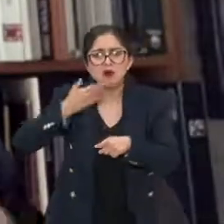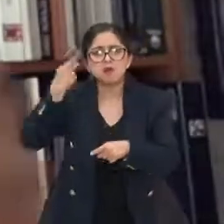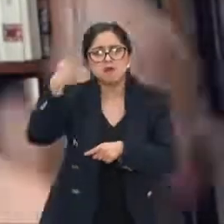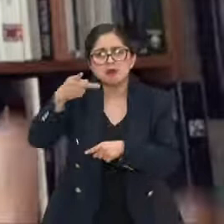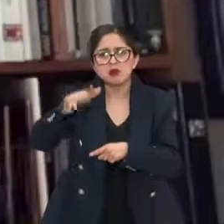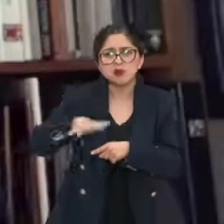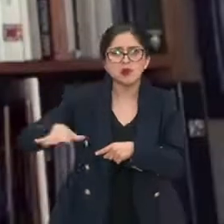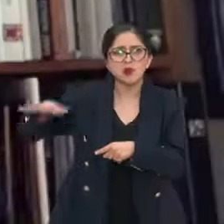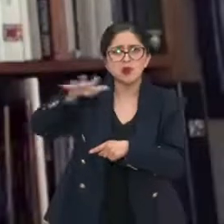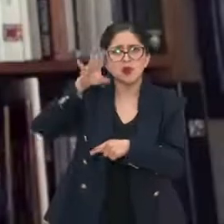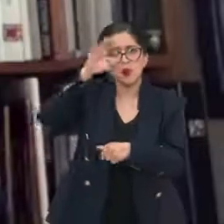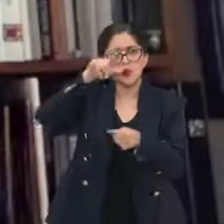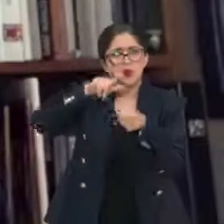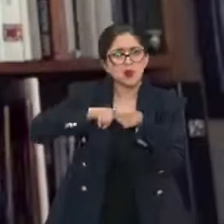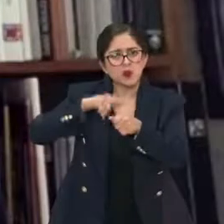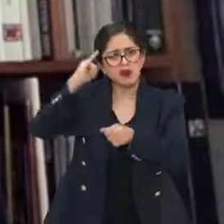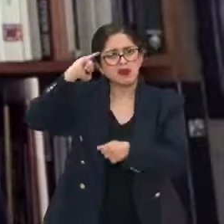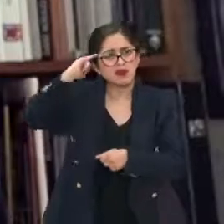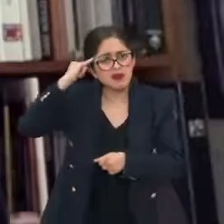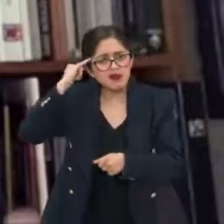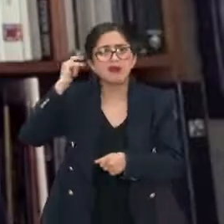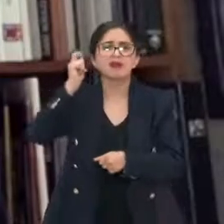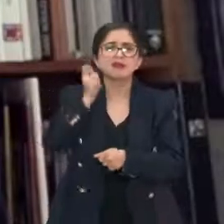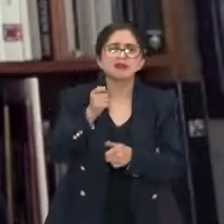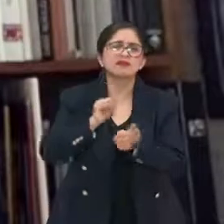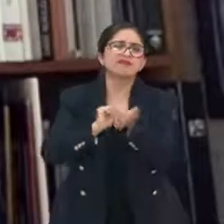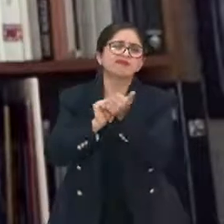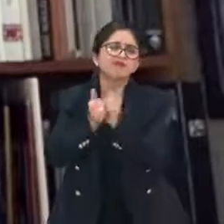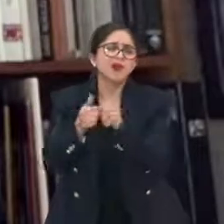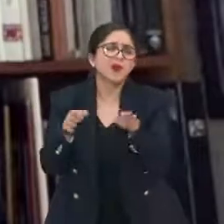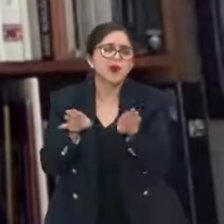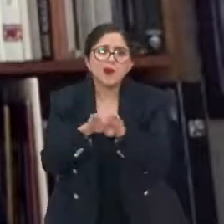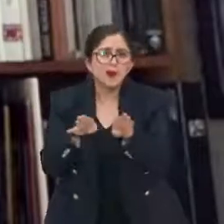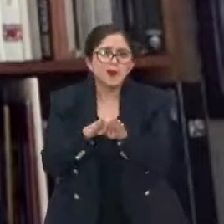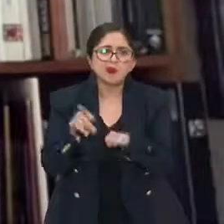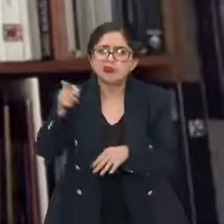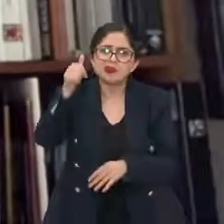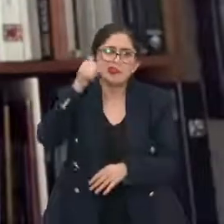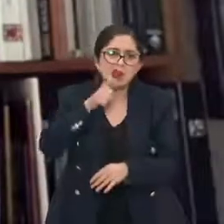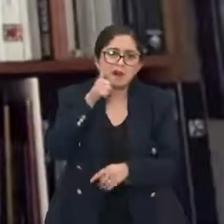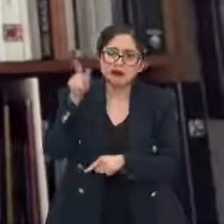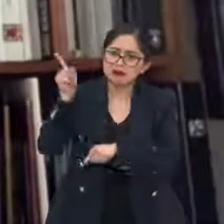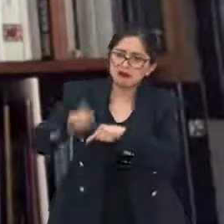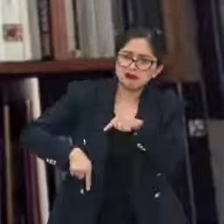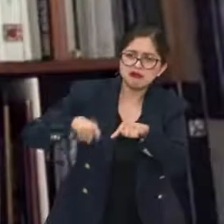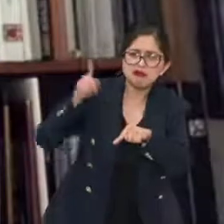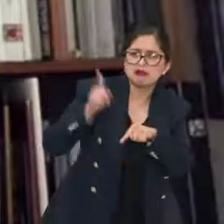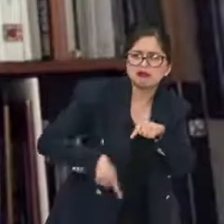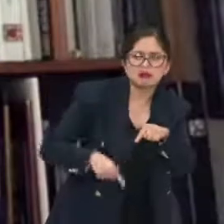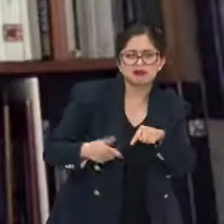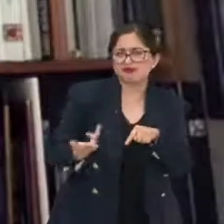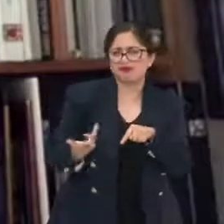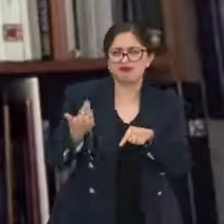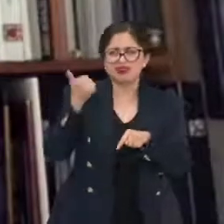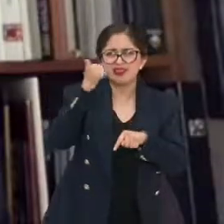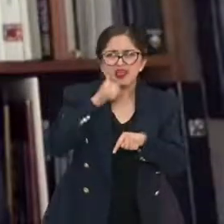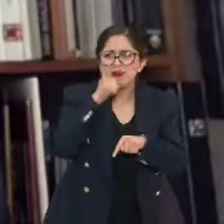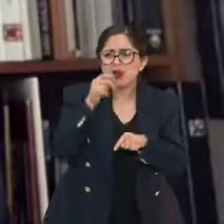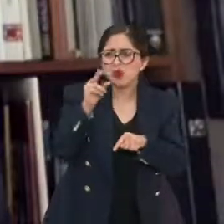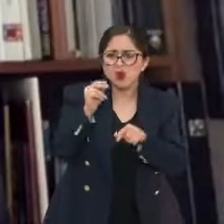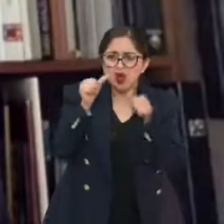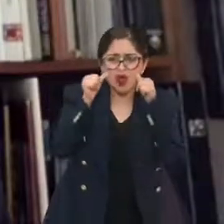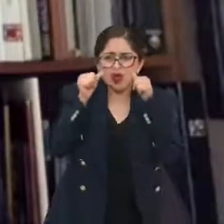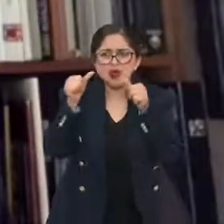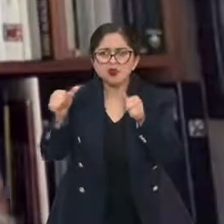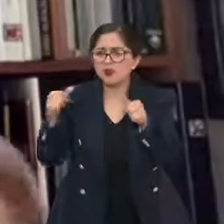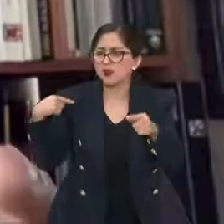playing with the Mother Earth, which is playing with or which sets a line to